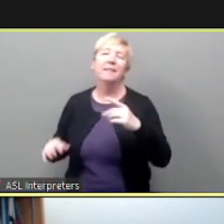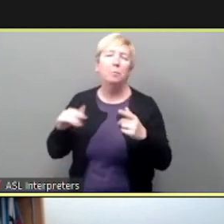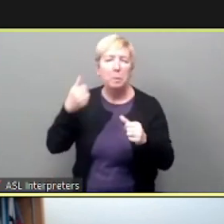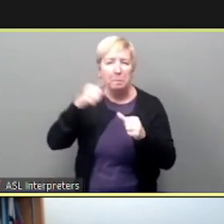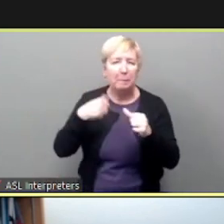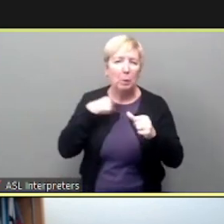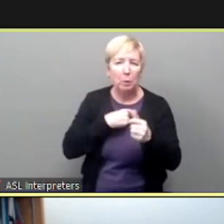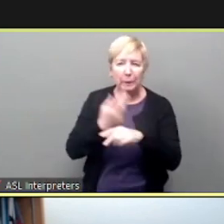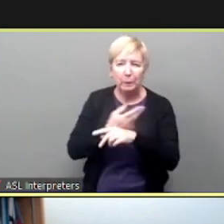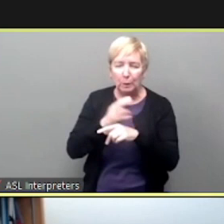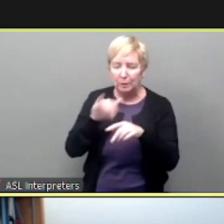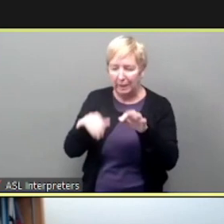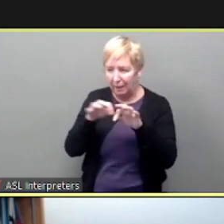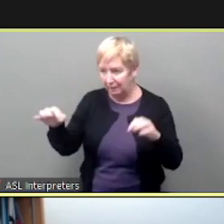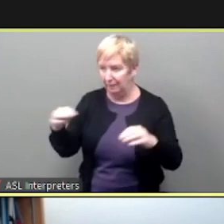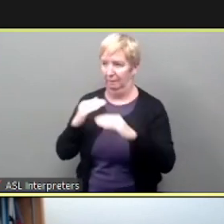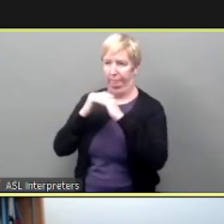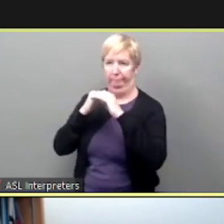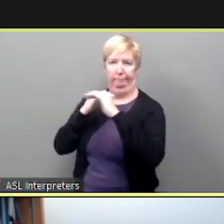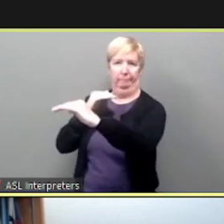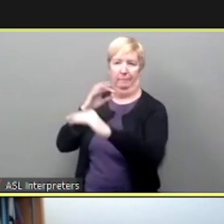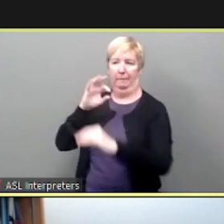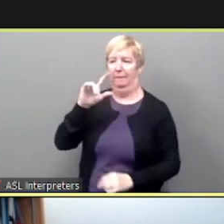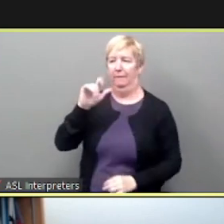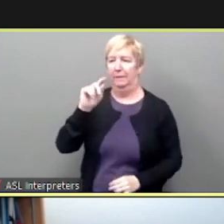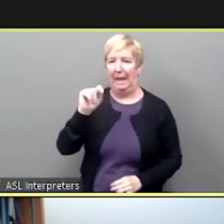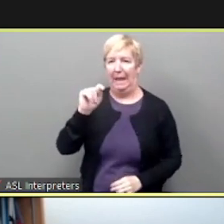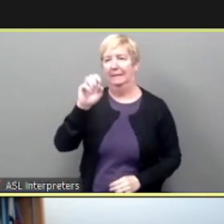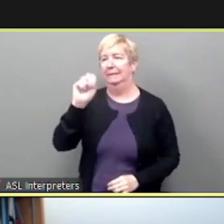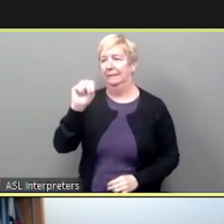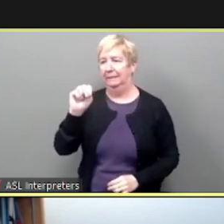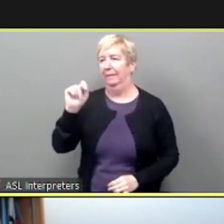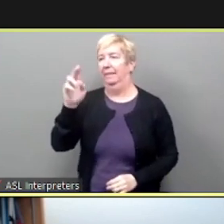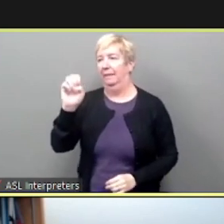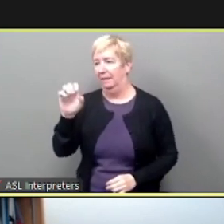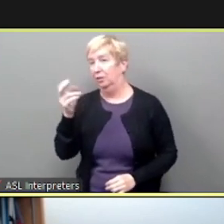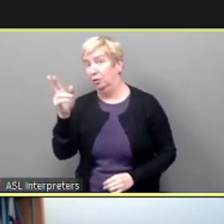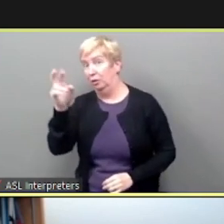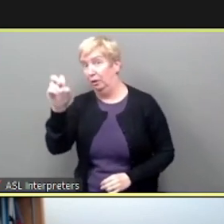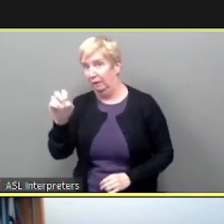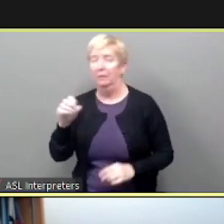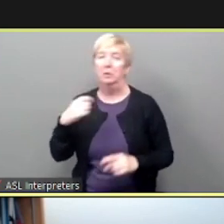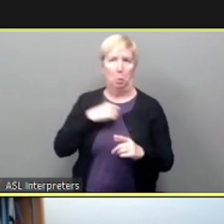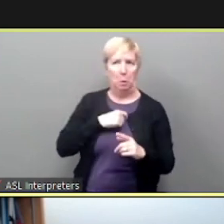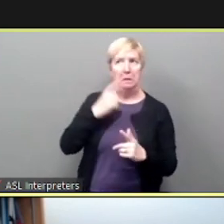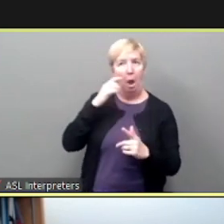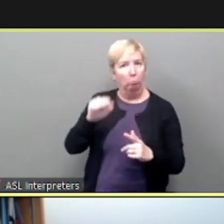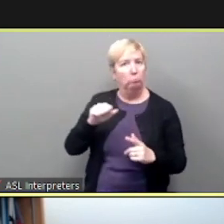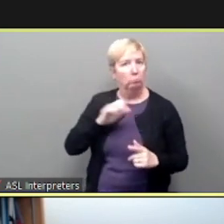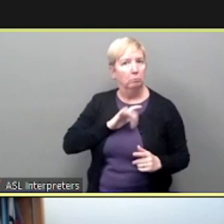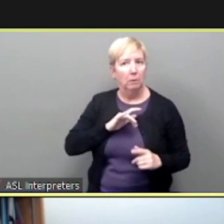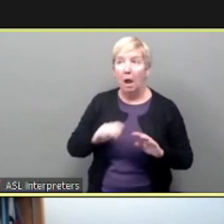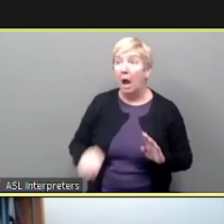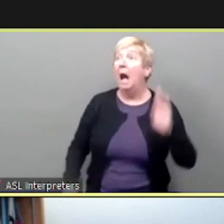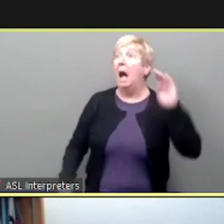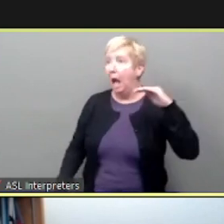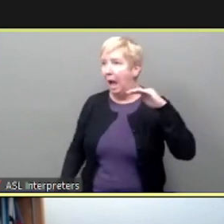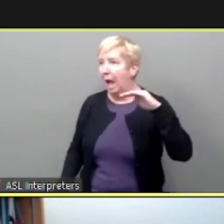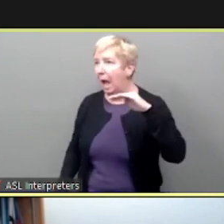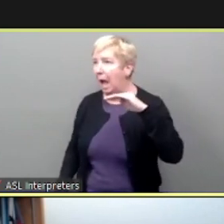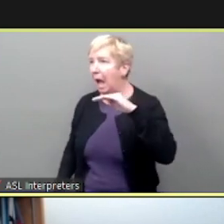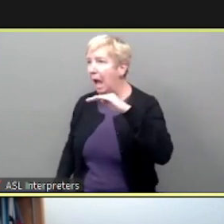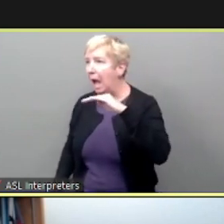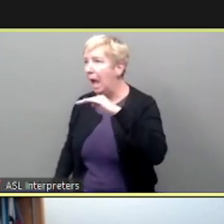that is we don't see the large numbers that we saw back in the winter. So we clearly flattened this curve, but it